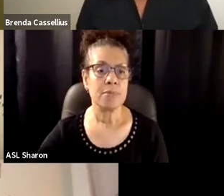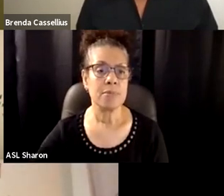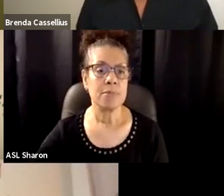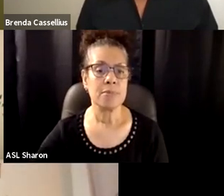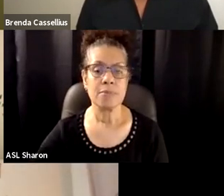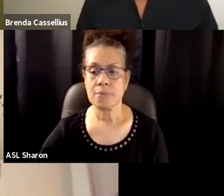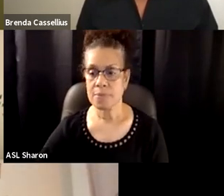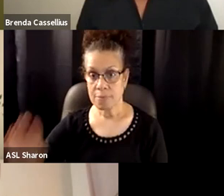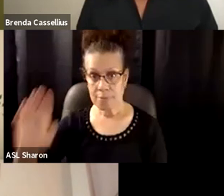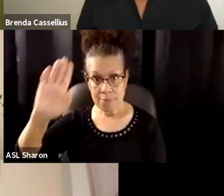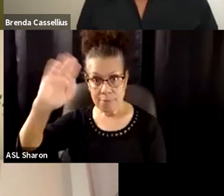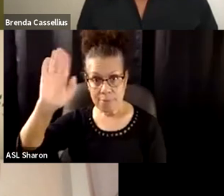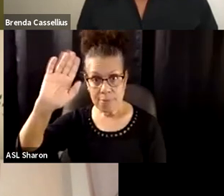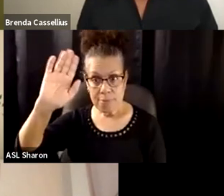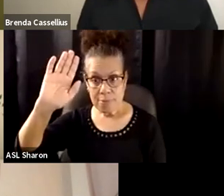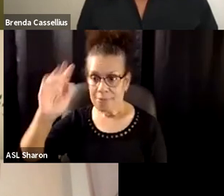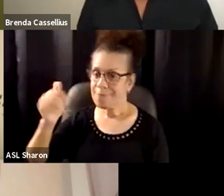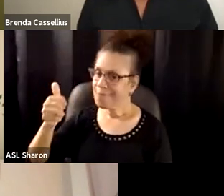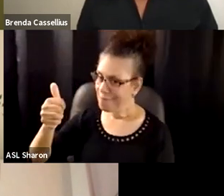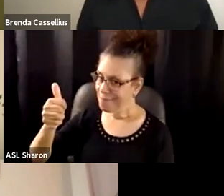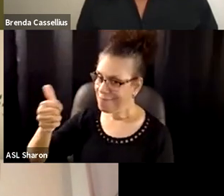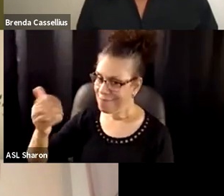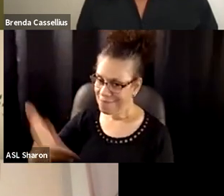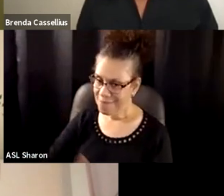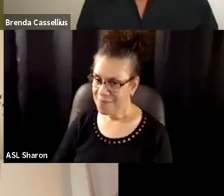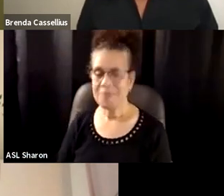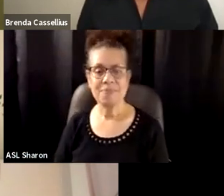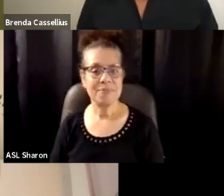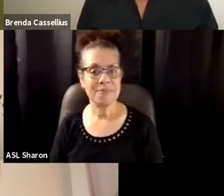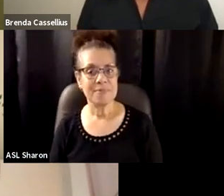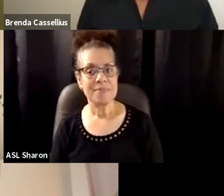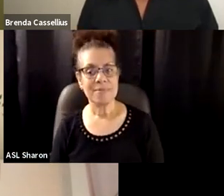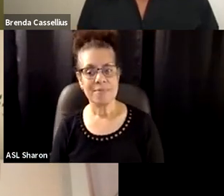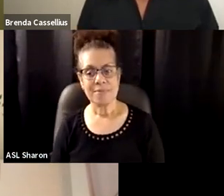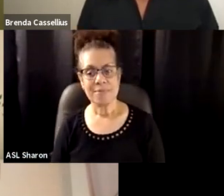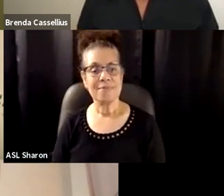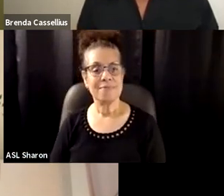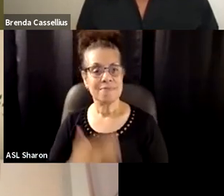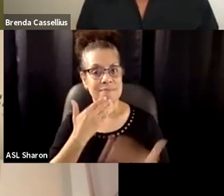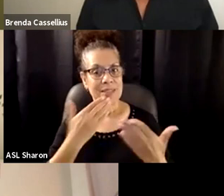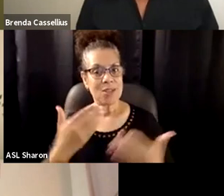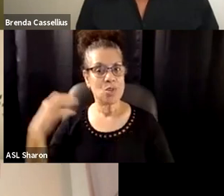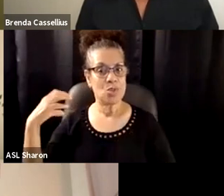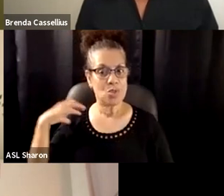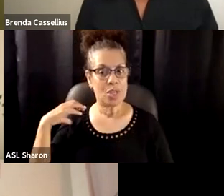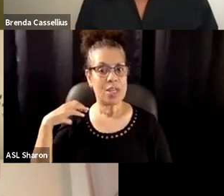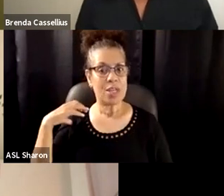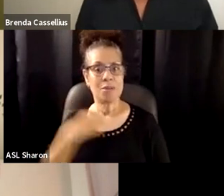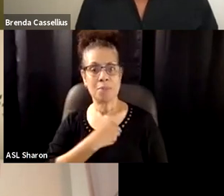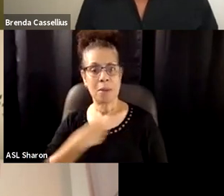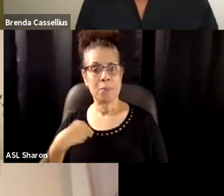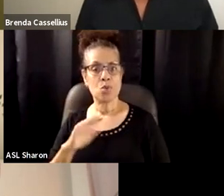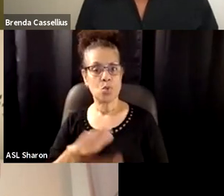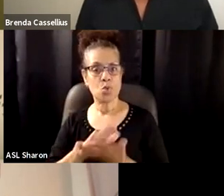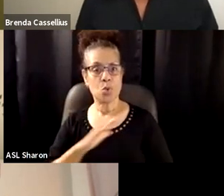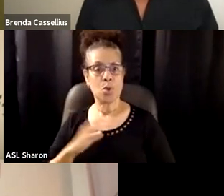hi can you hear me yes good evening good evening uh chair robinson members of the school committee thank you for this opportunity my